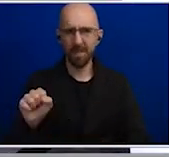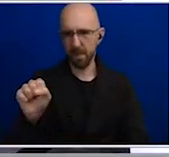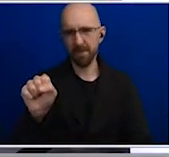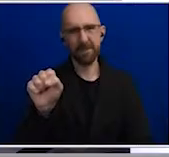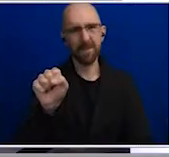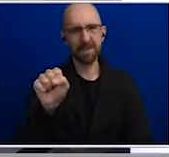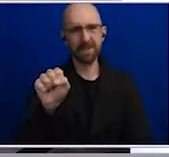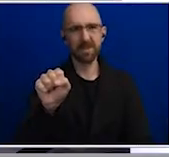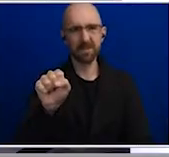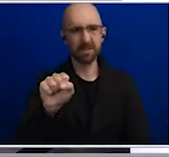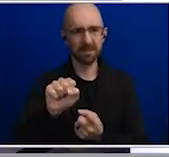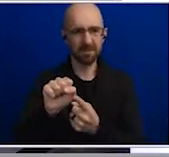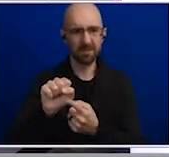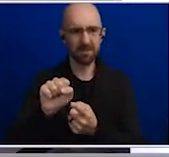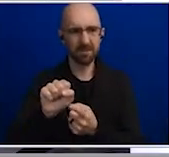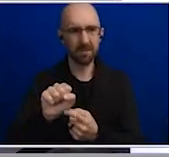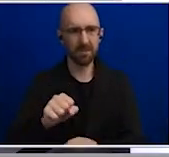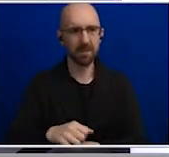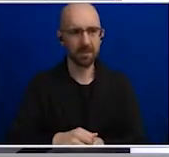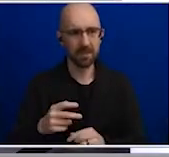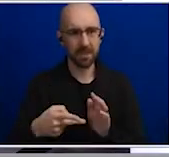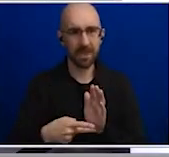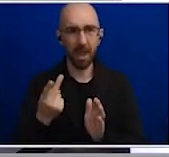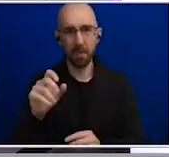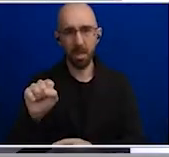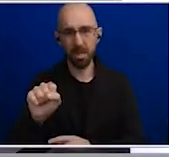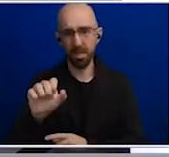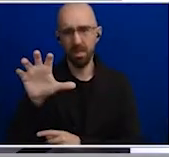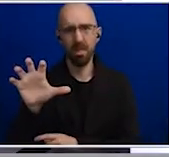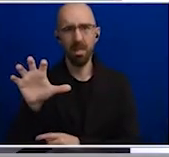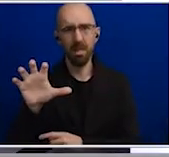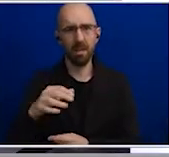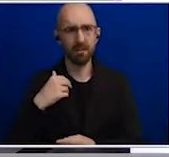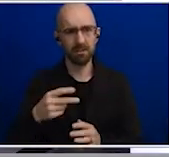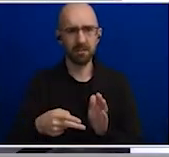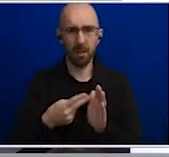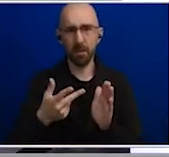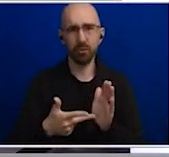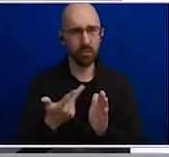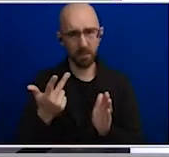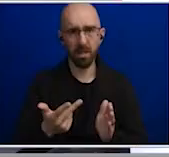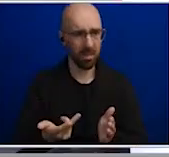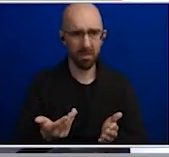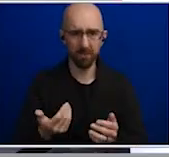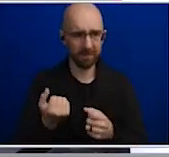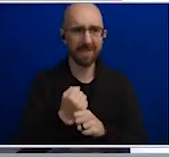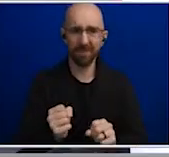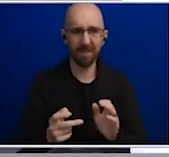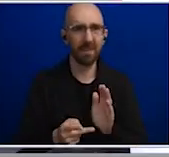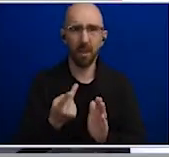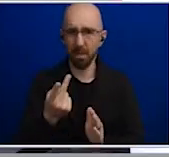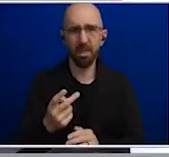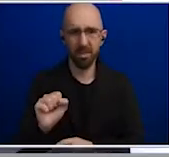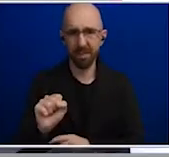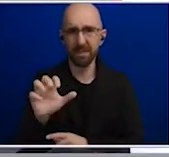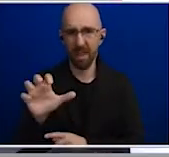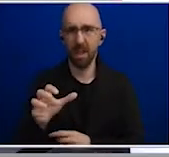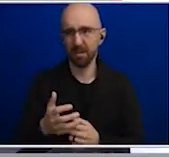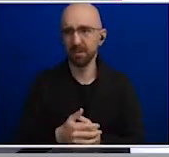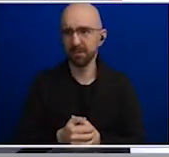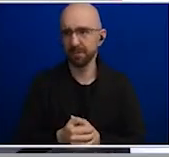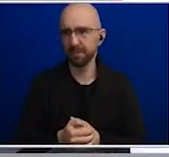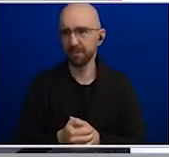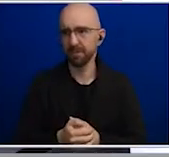so. Would it double the size? It should have been triple? Safely double or triple the size. So, yeah. Very wet.